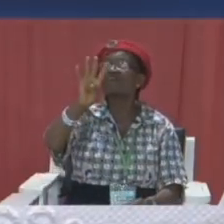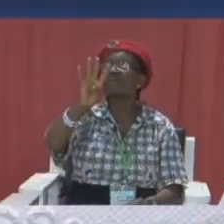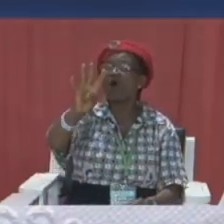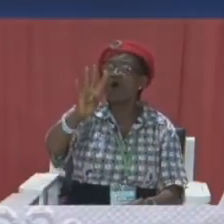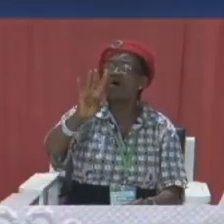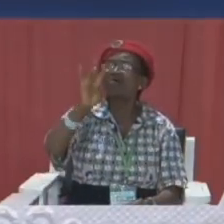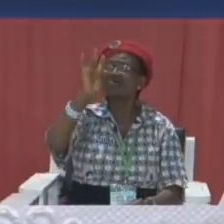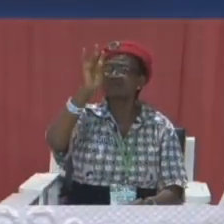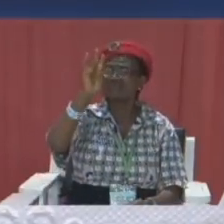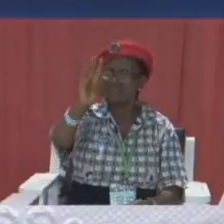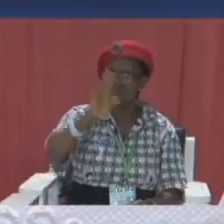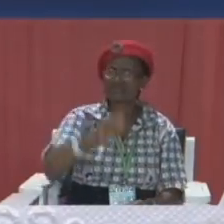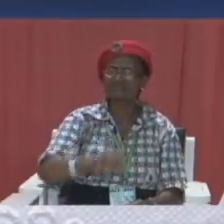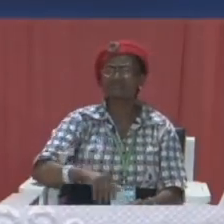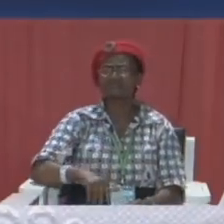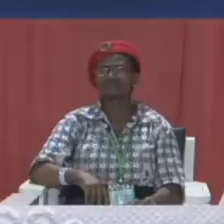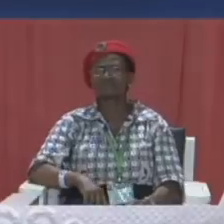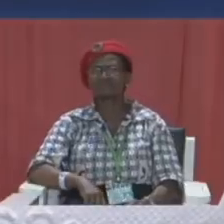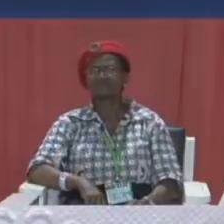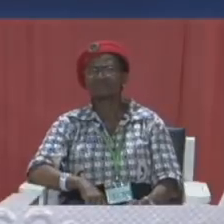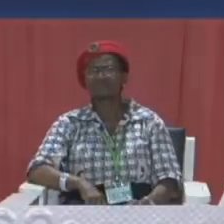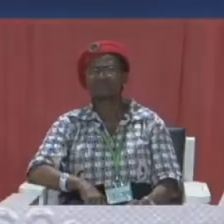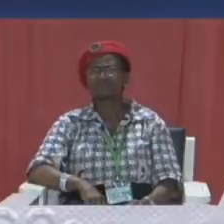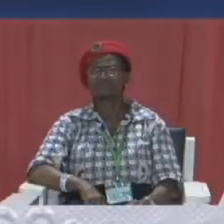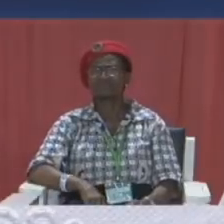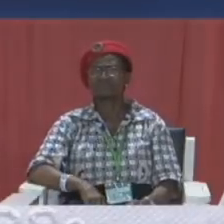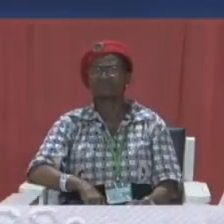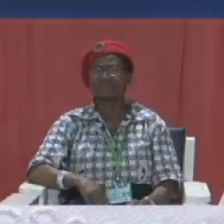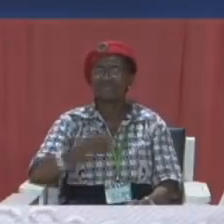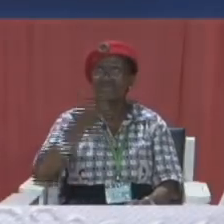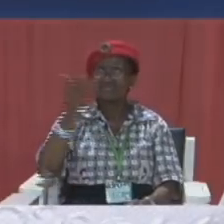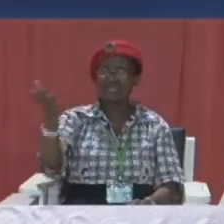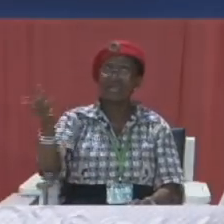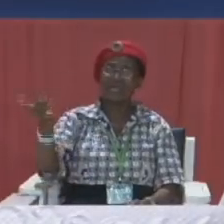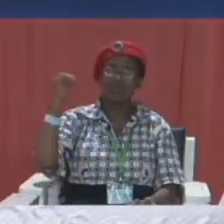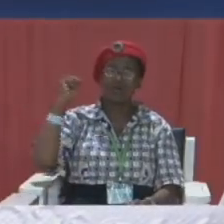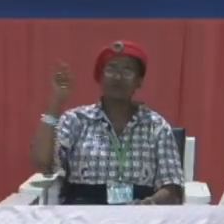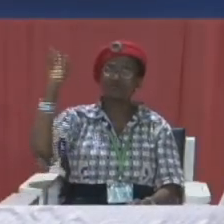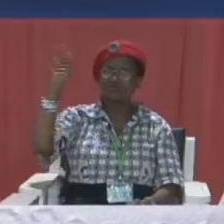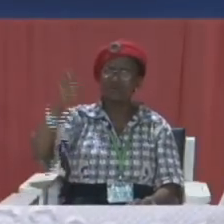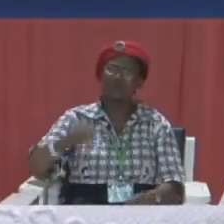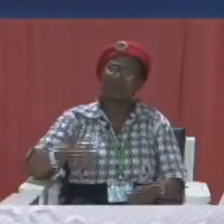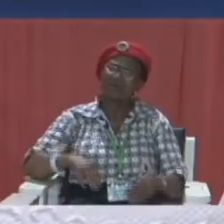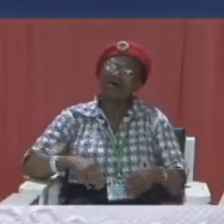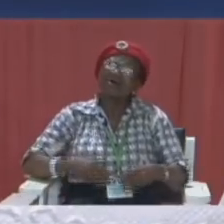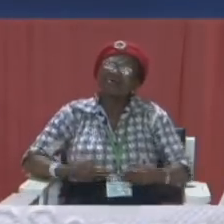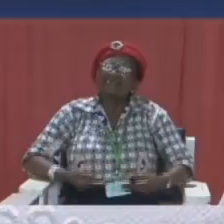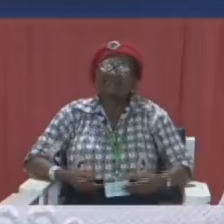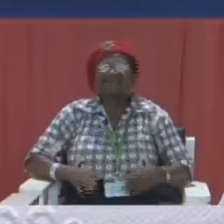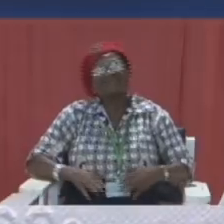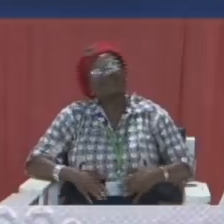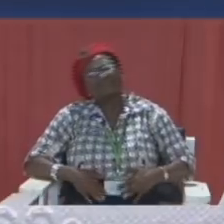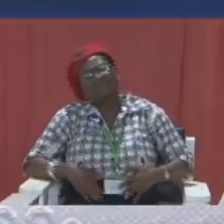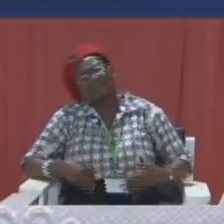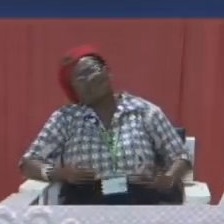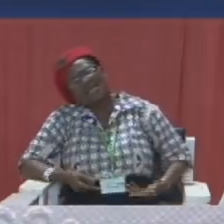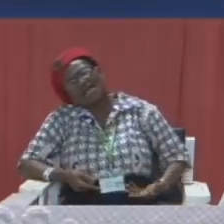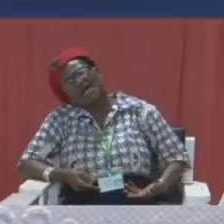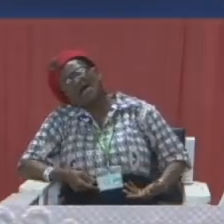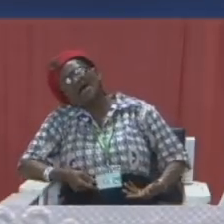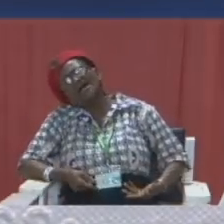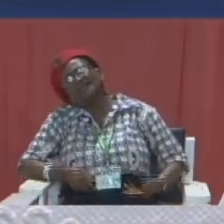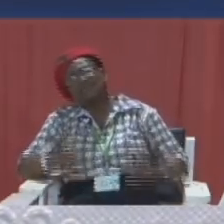24/7. There was no tiredness. There's something called great